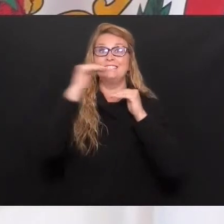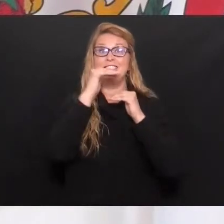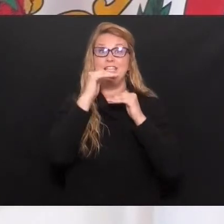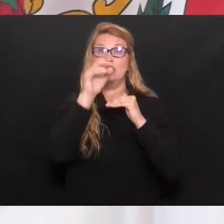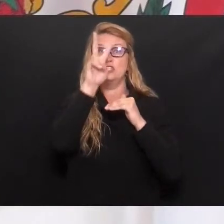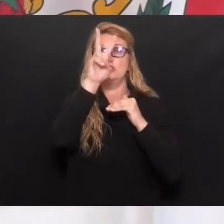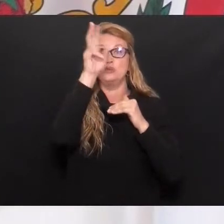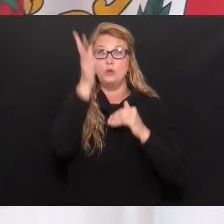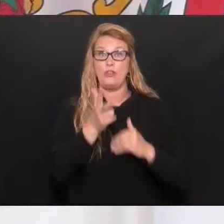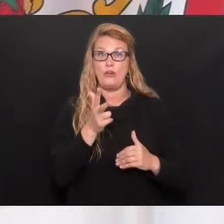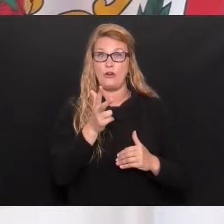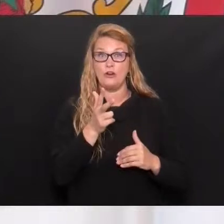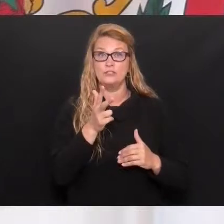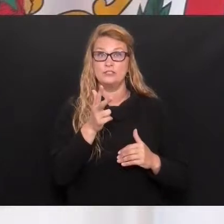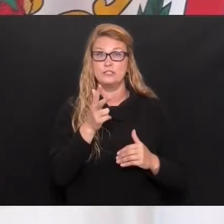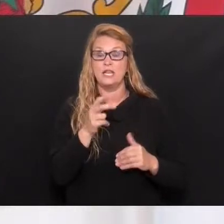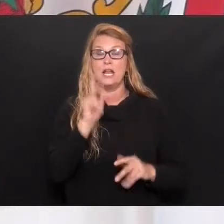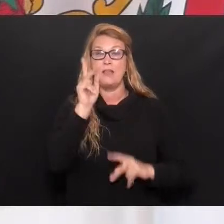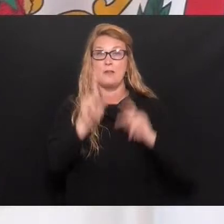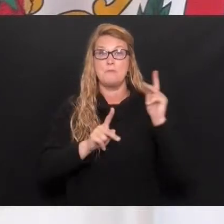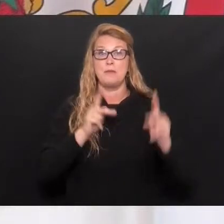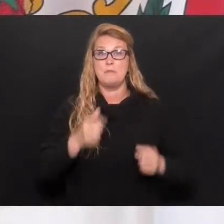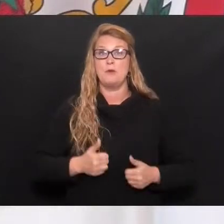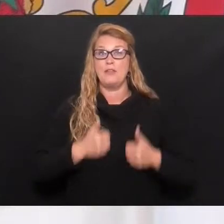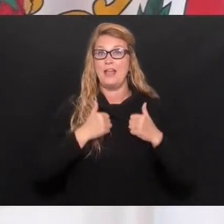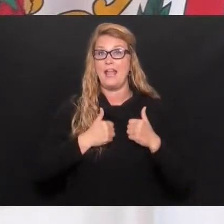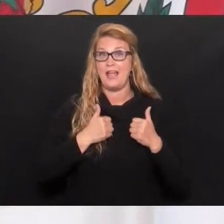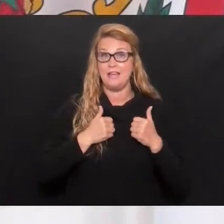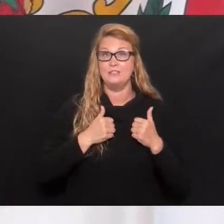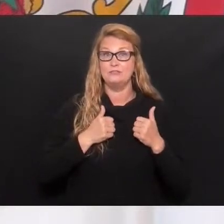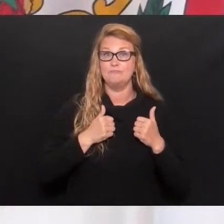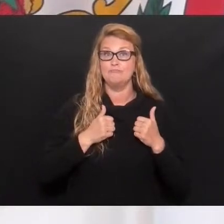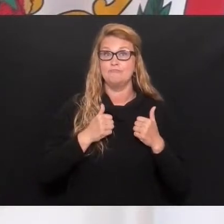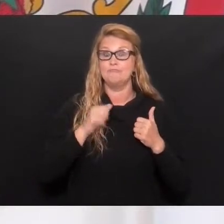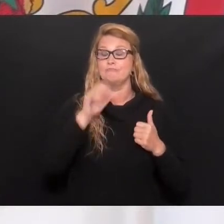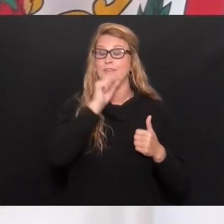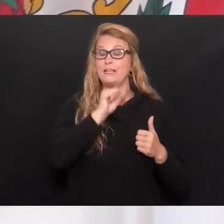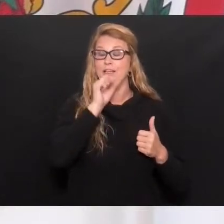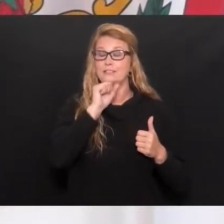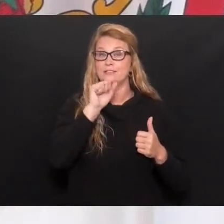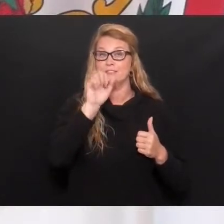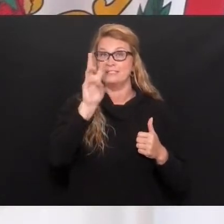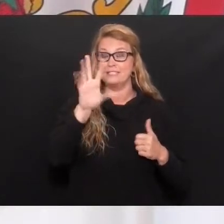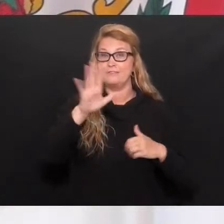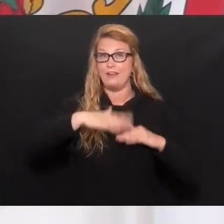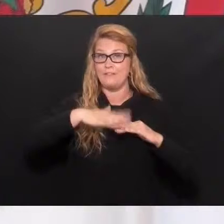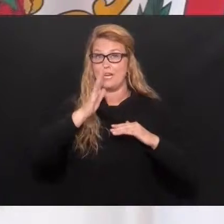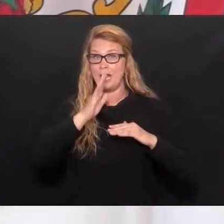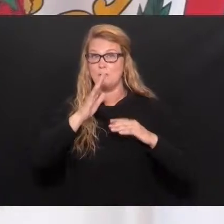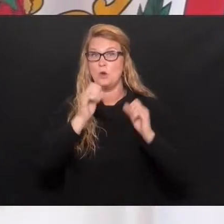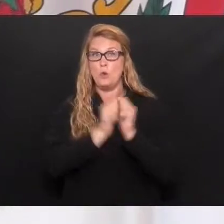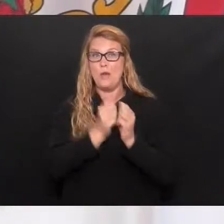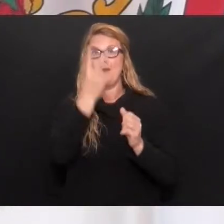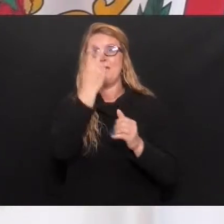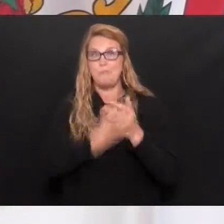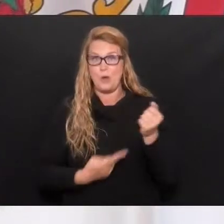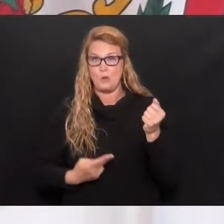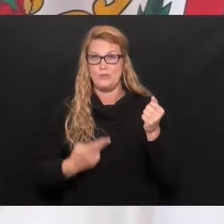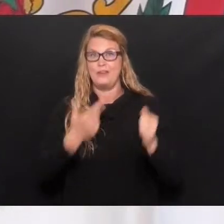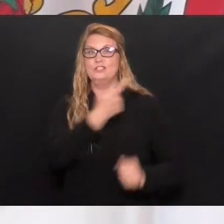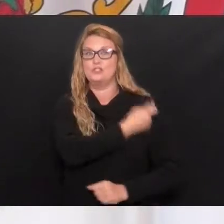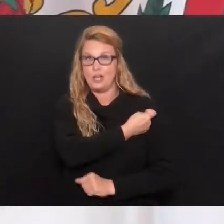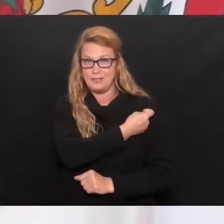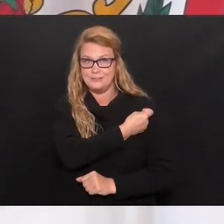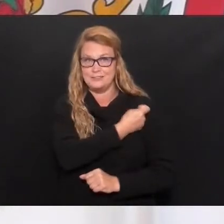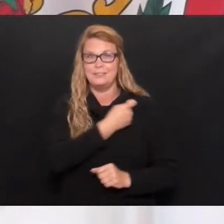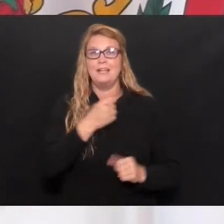the West Virginia residents that are over the age of 65 with both their vaccine shots, and